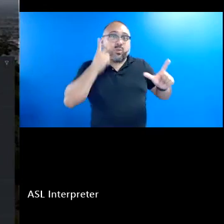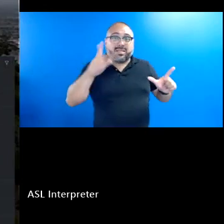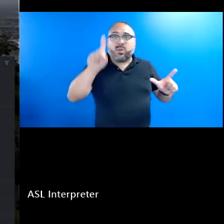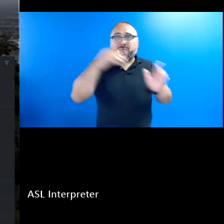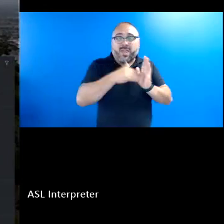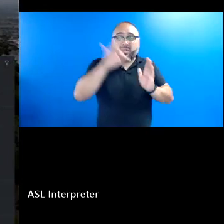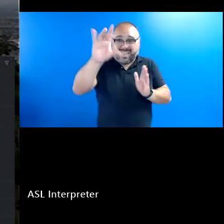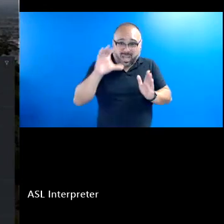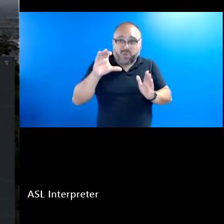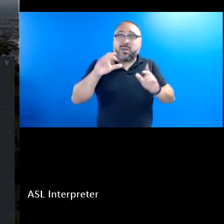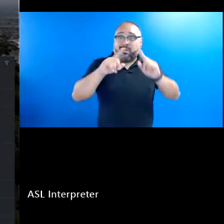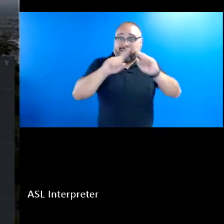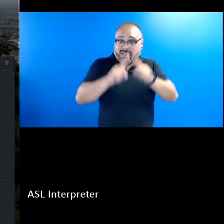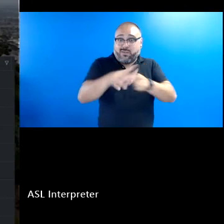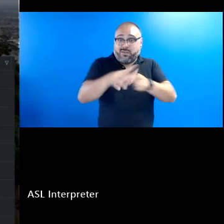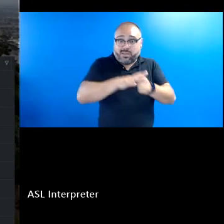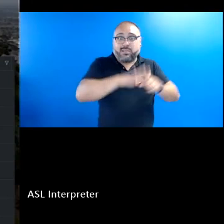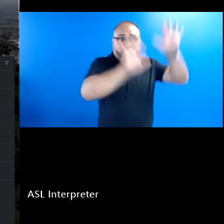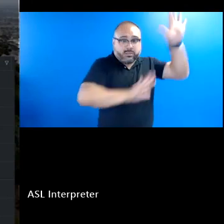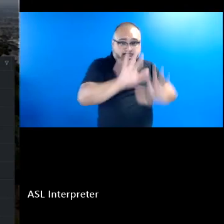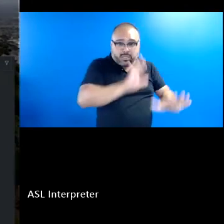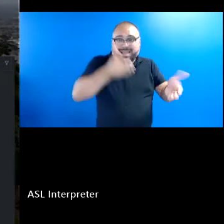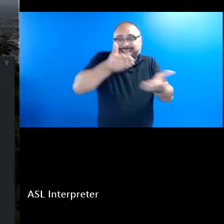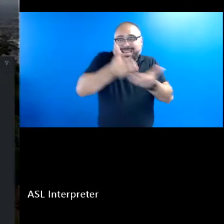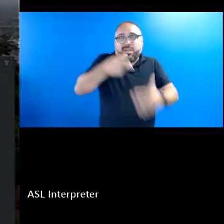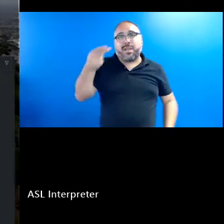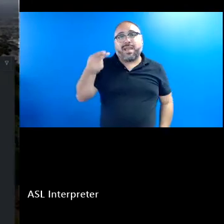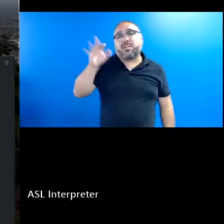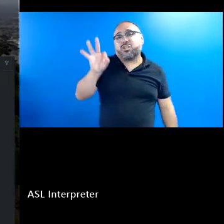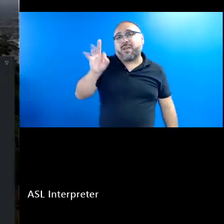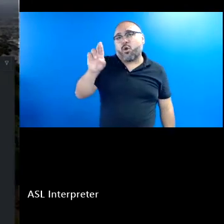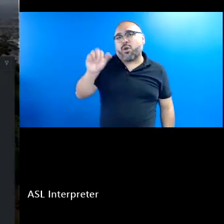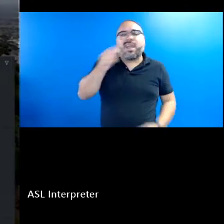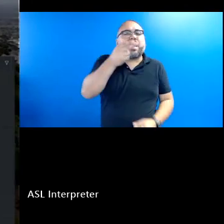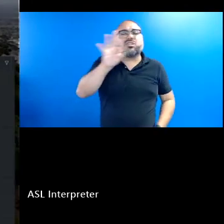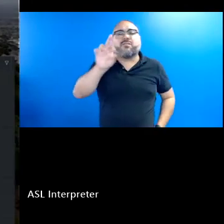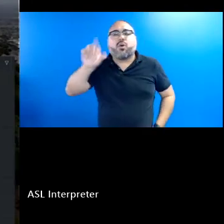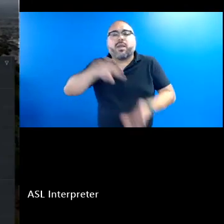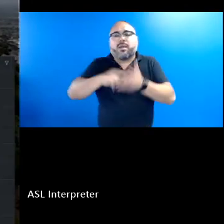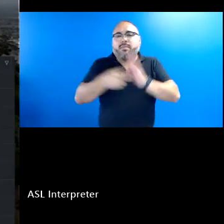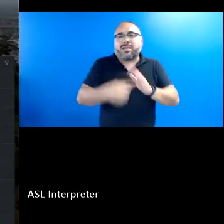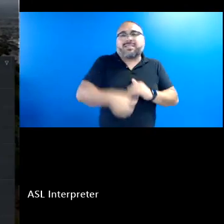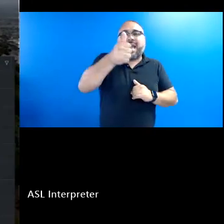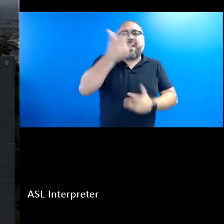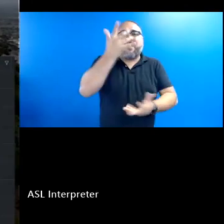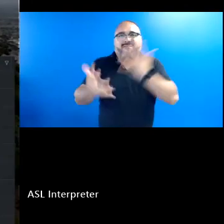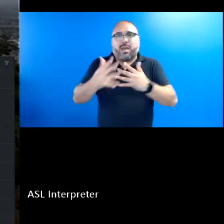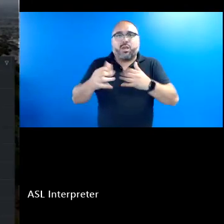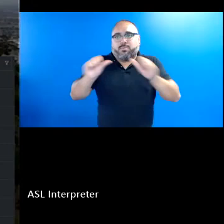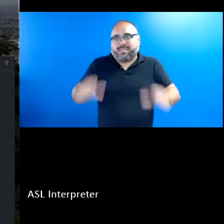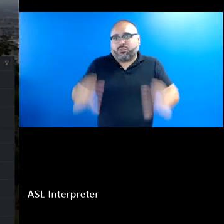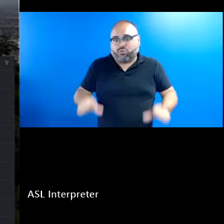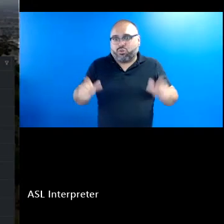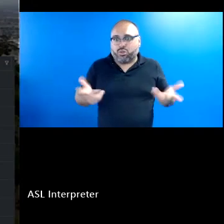and near HFRA, high fire hazard areas. So you can see it's quite dense across our